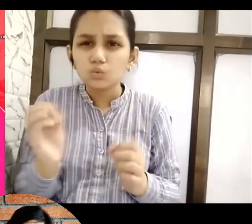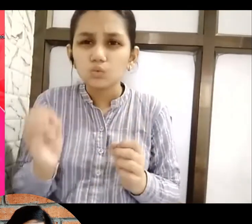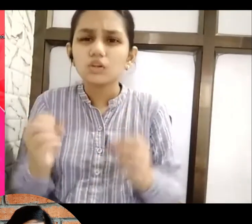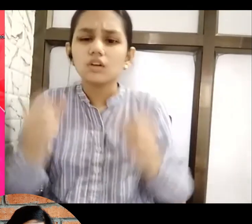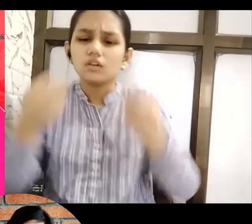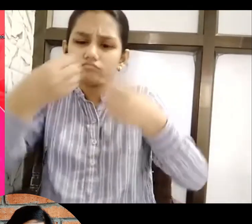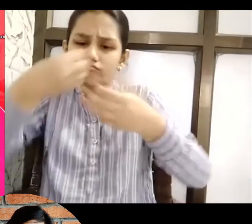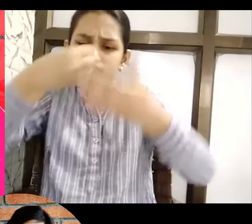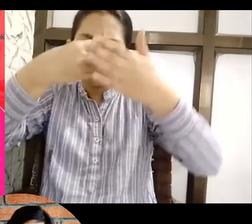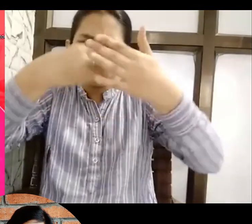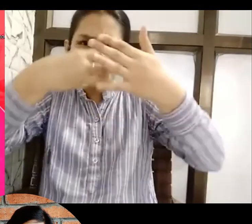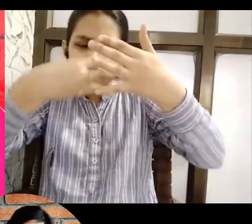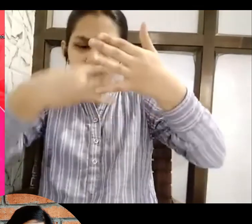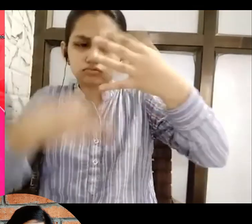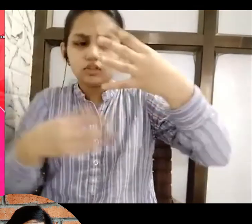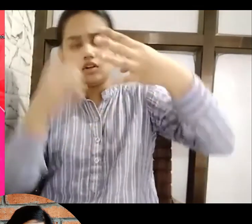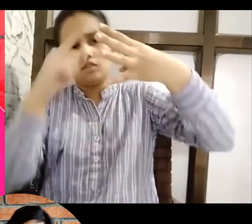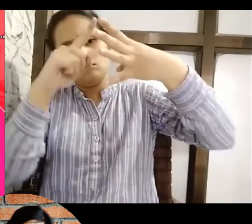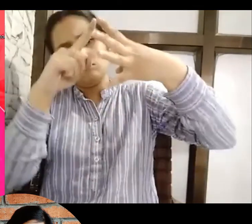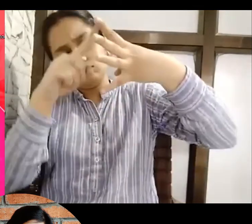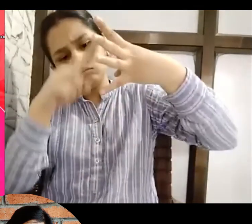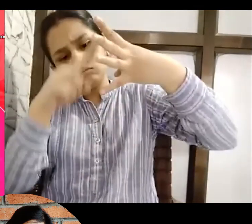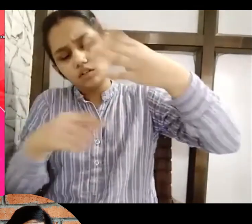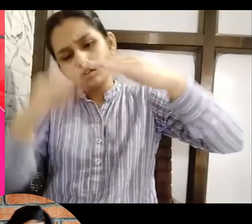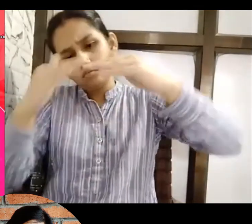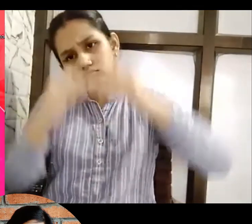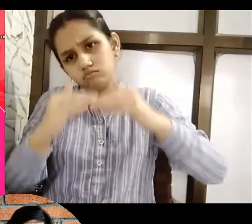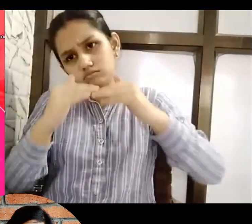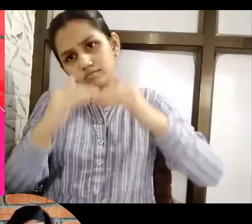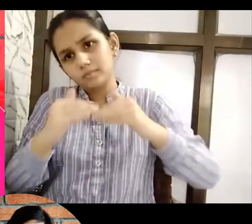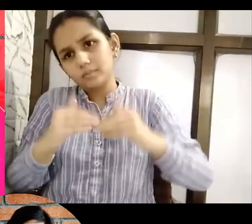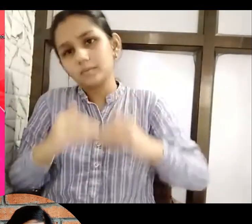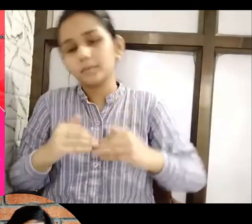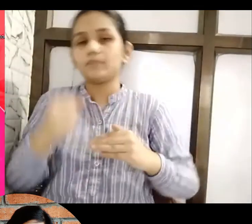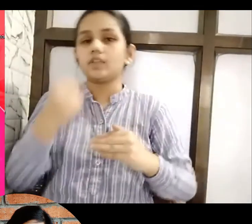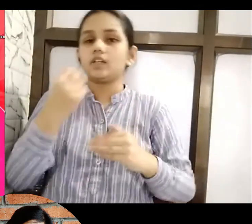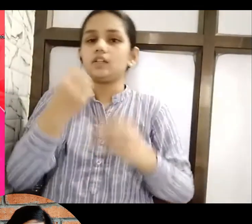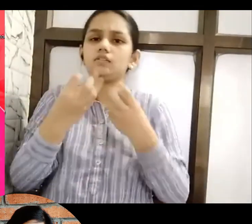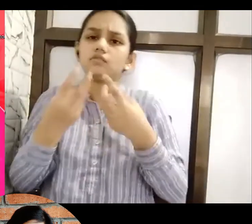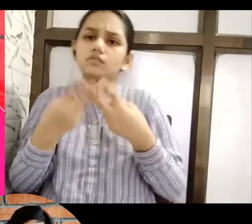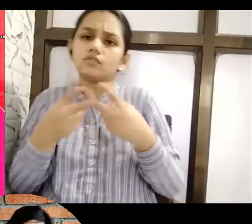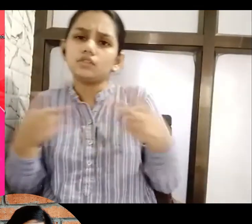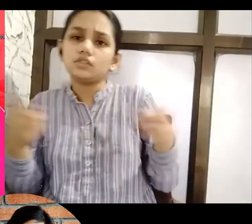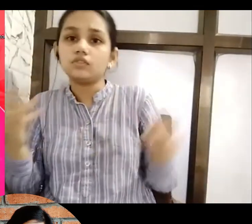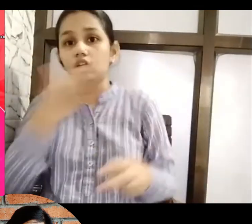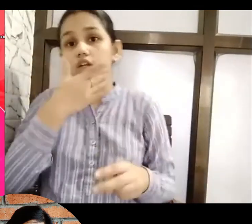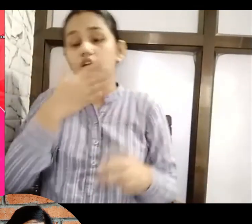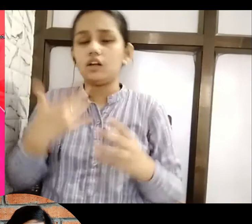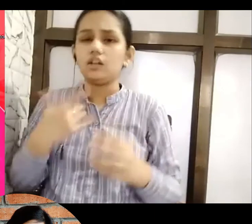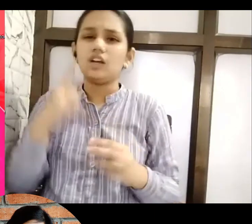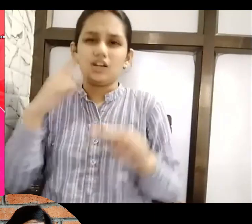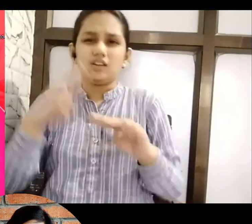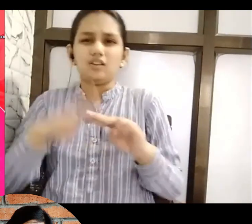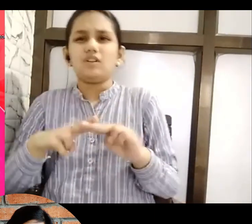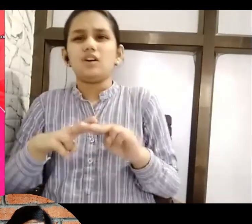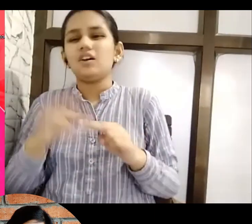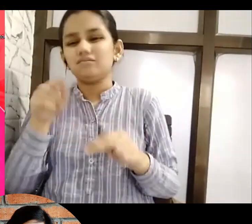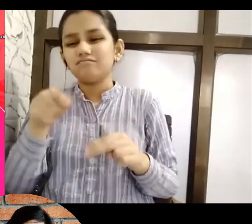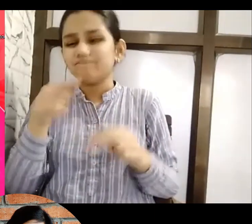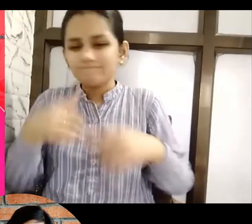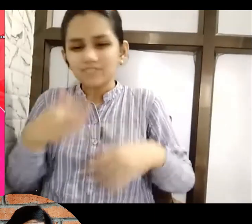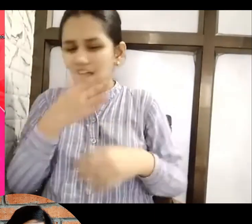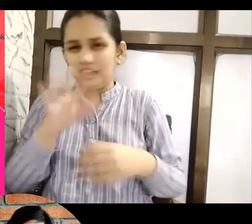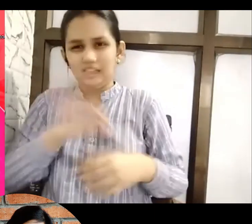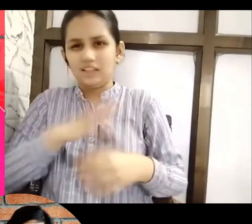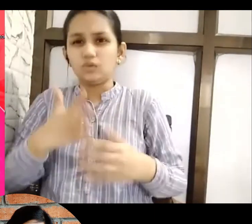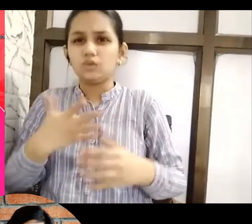don't like these colors, then I can go up and make my own color as well. Plus, and I can make my